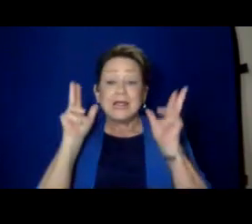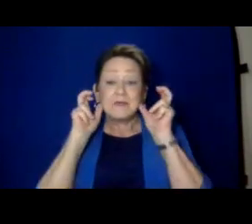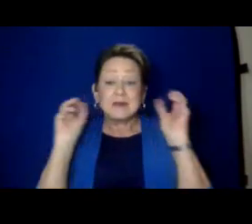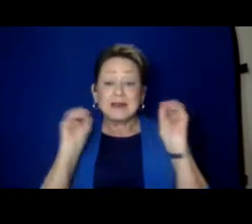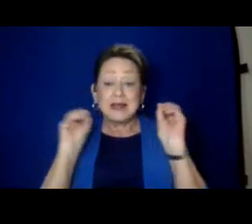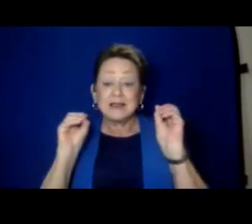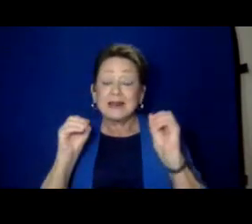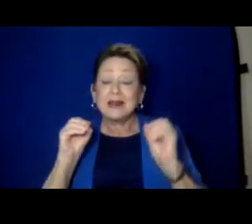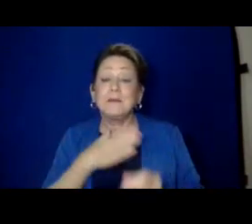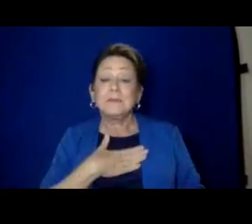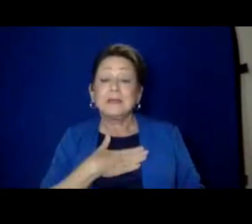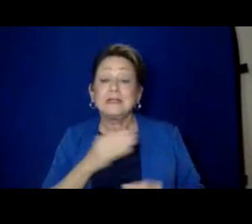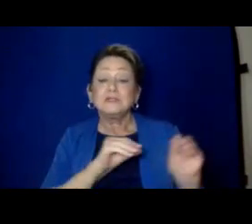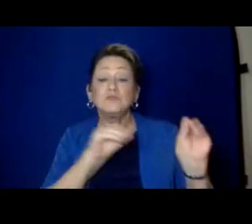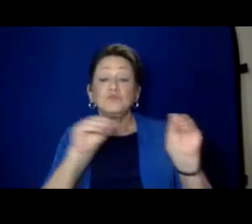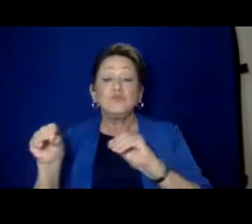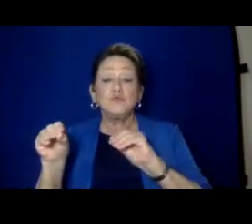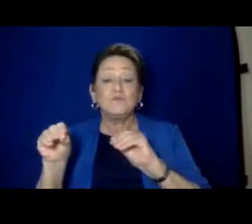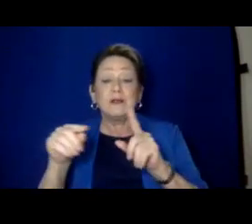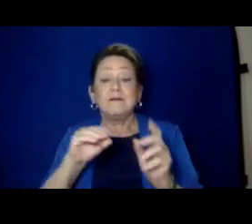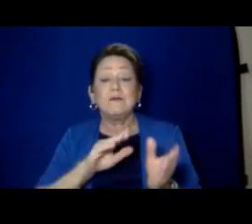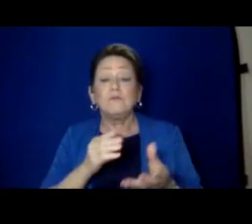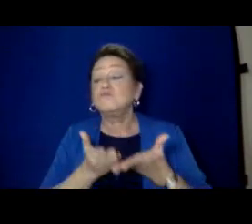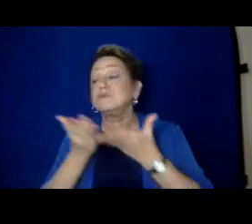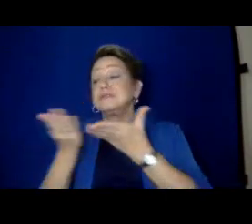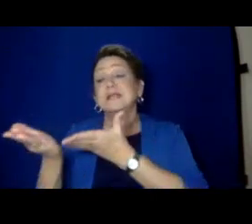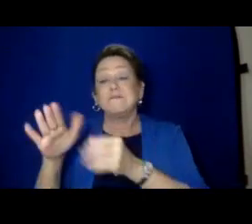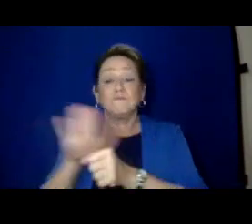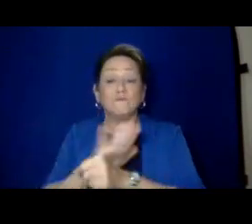Hearing none, can I get a motion to move this to the full board?